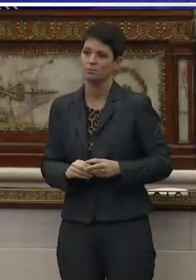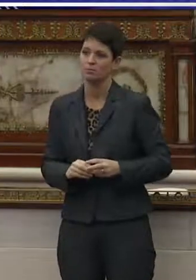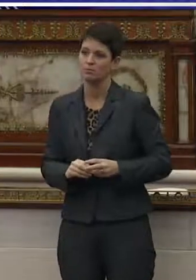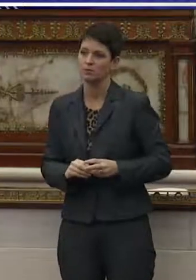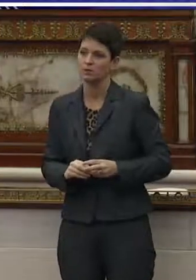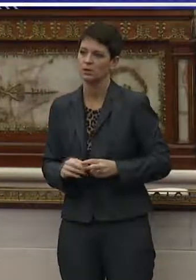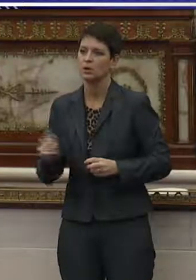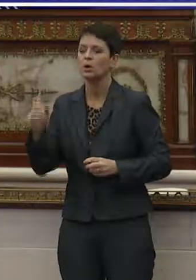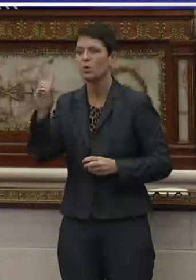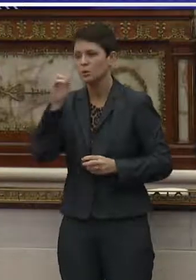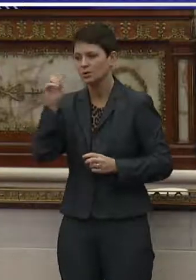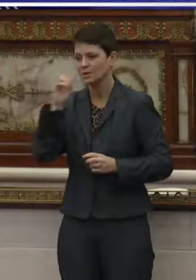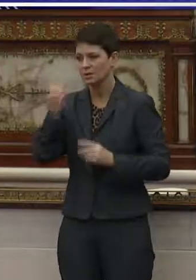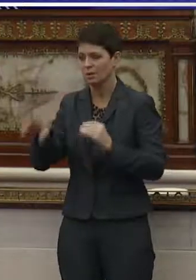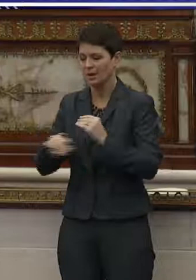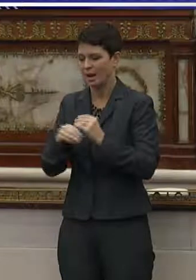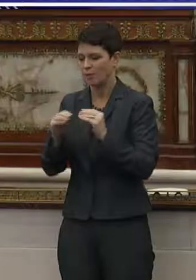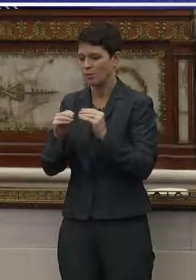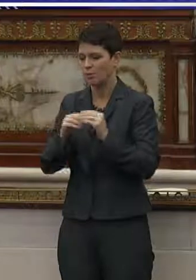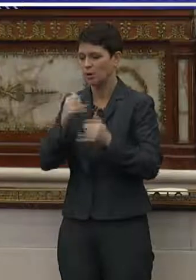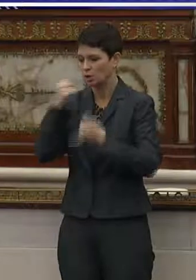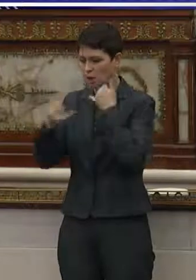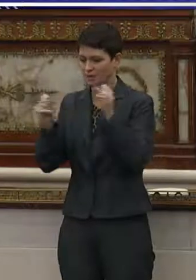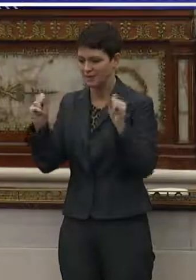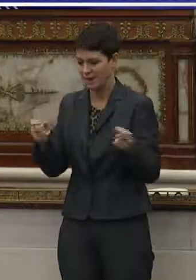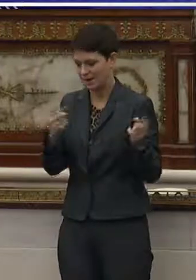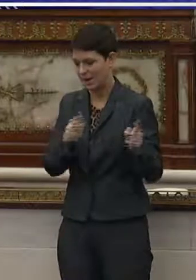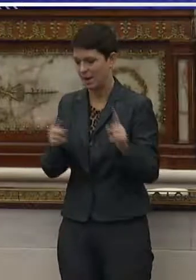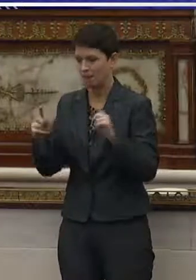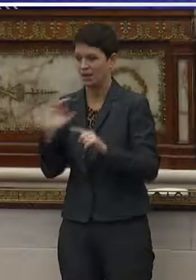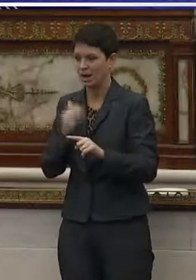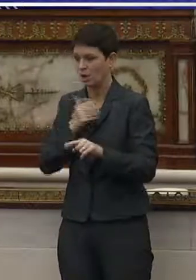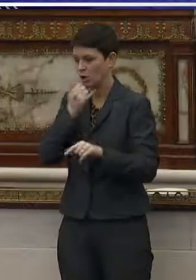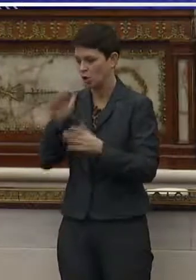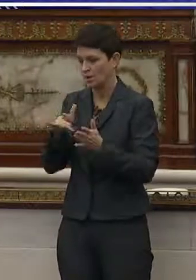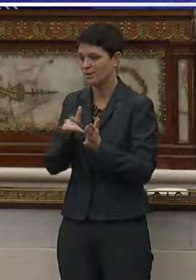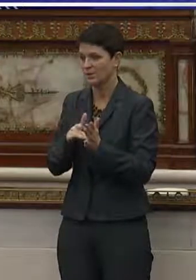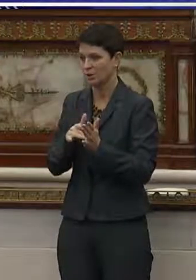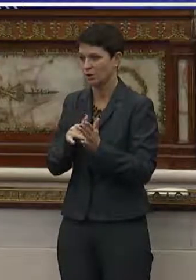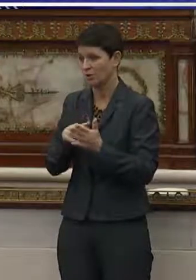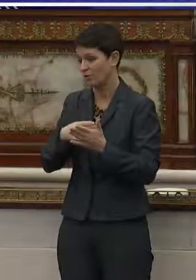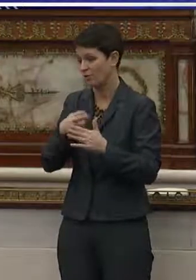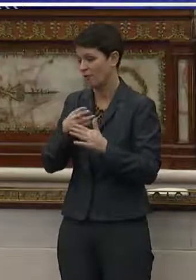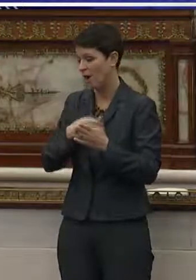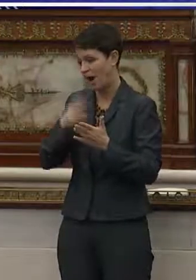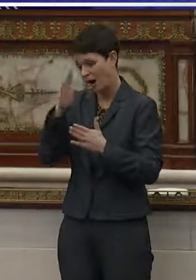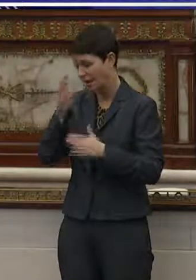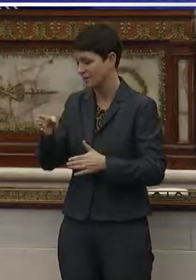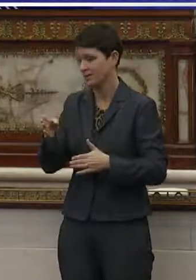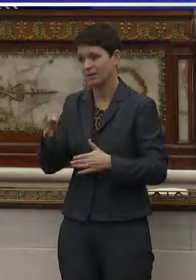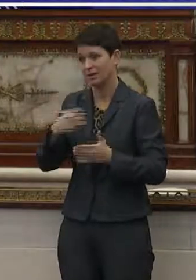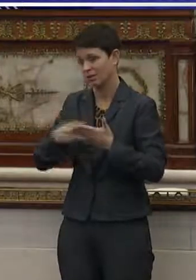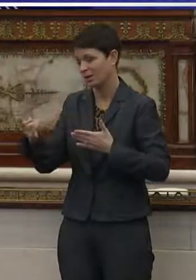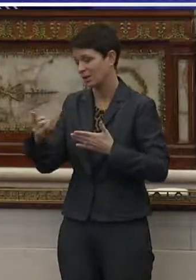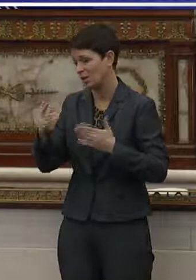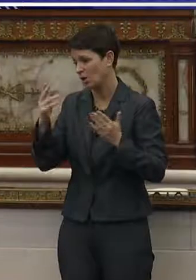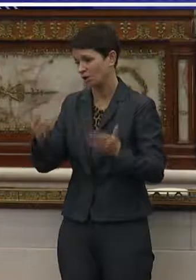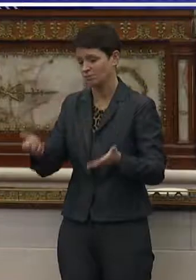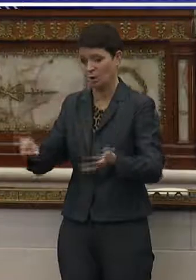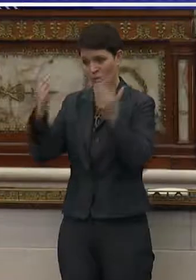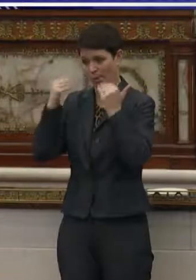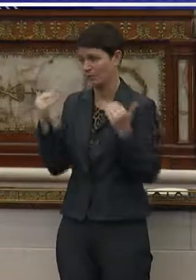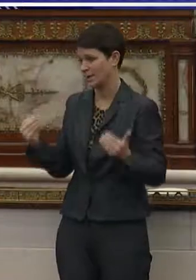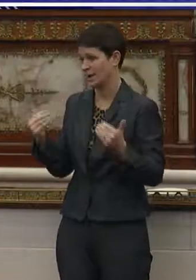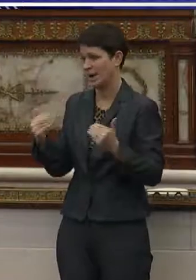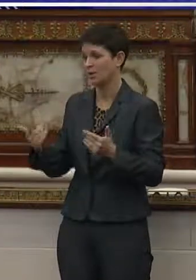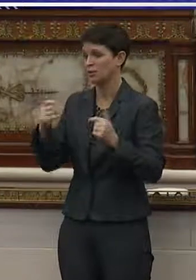We'll see what kind of additional outgoing calls we can do. Our call centers are frankly overwhelmed right now. And so we're trying to do as